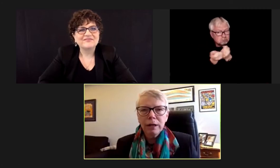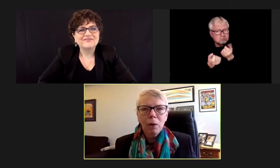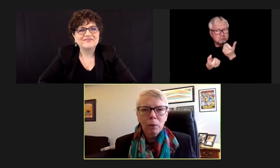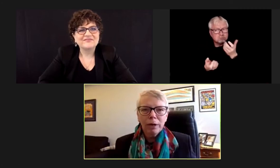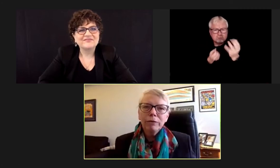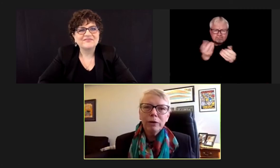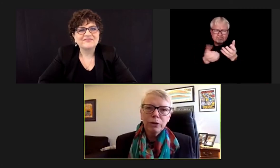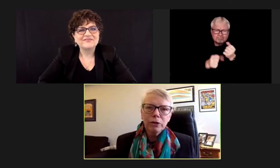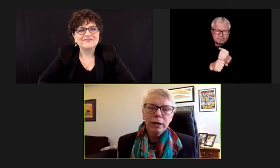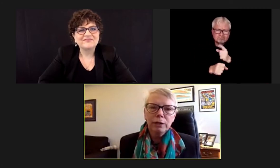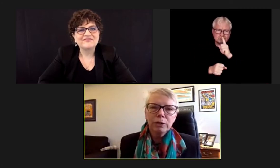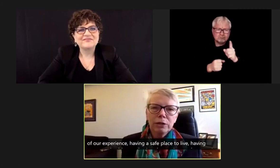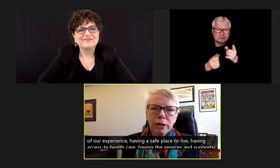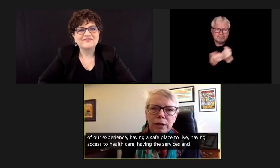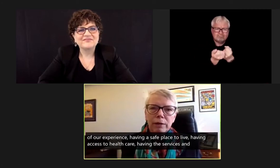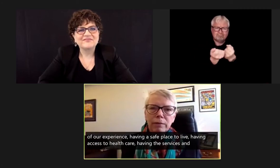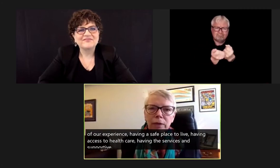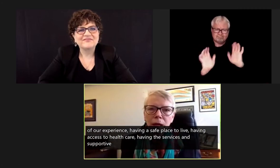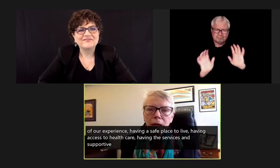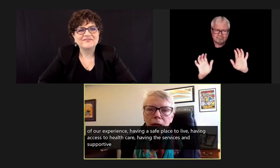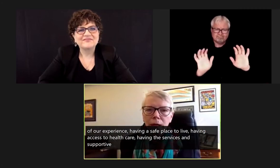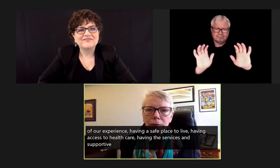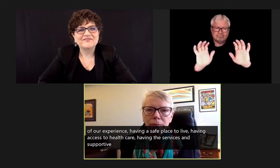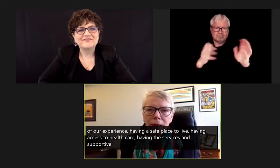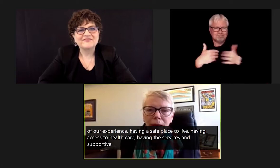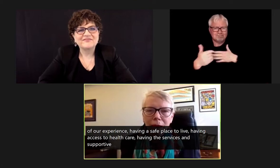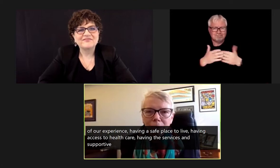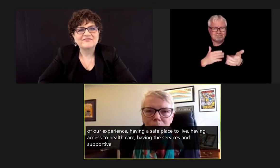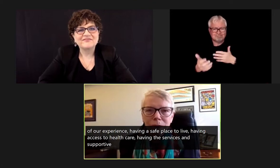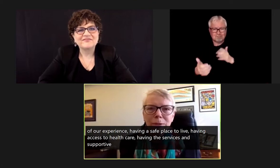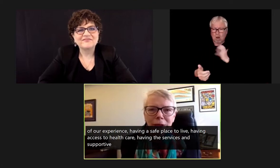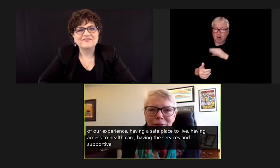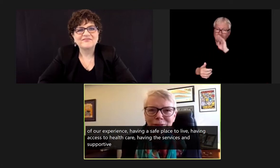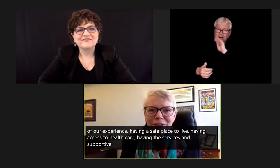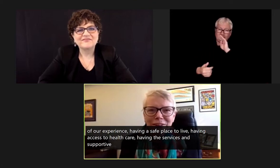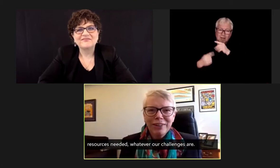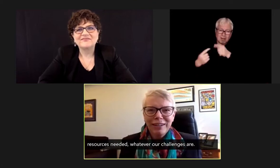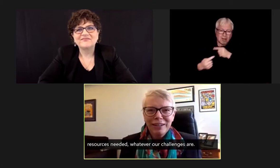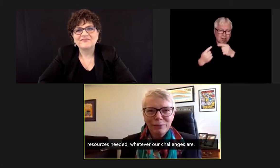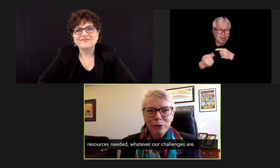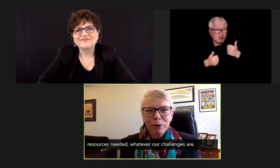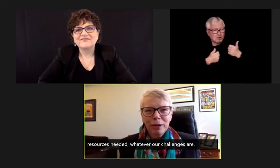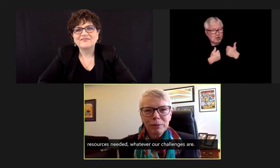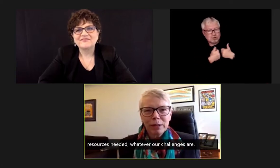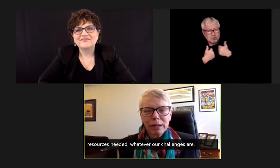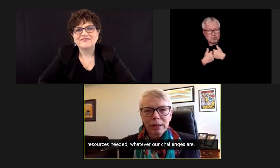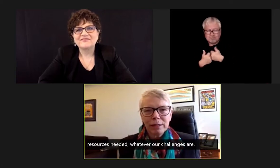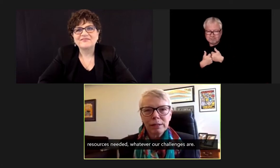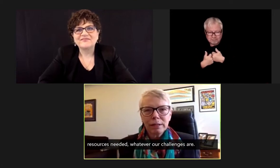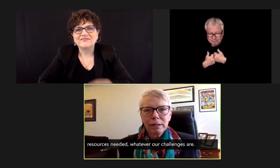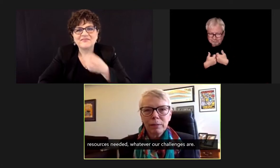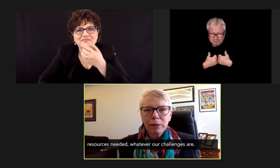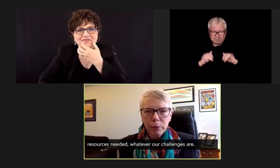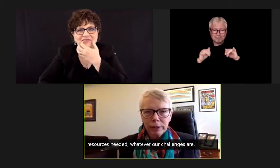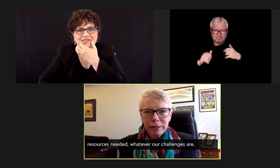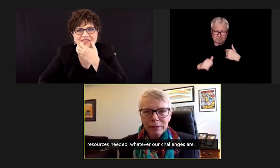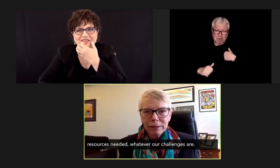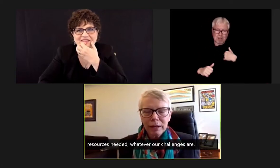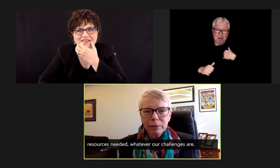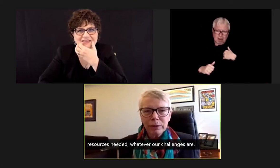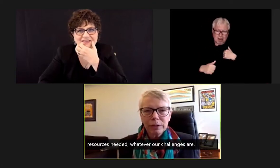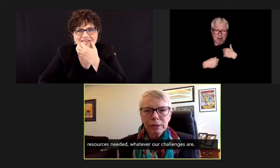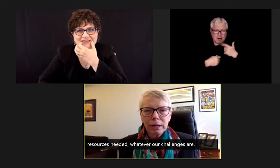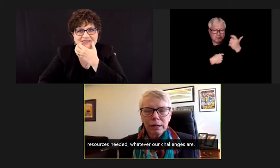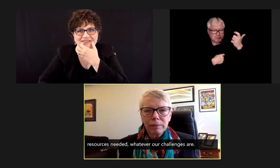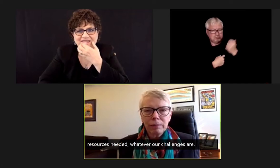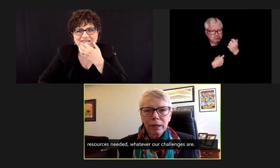needed, whatever our challenges are. I was the beneficiary of programs like this. In my 20s,